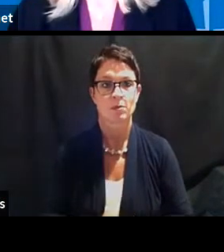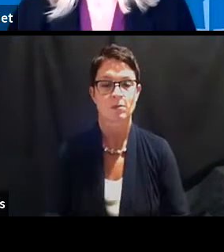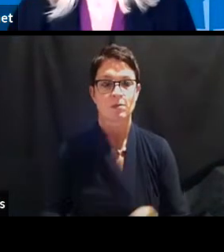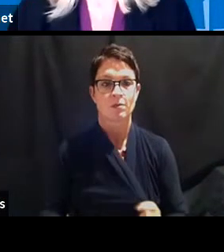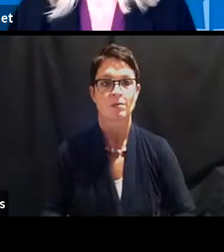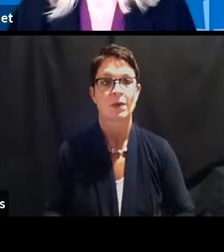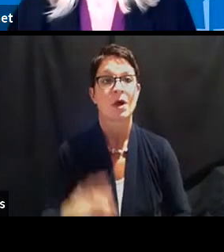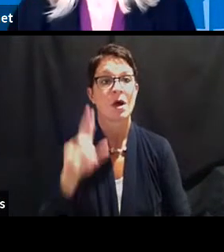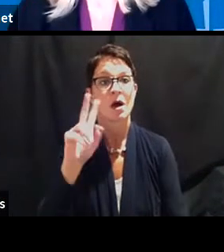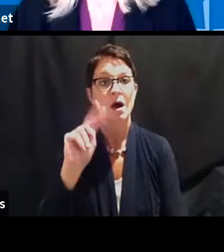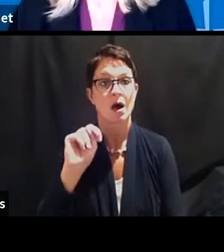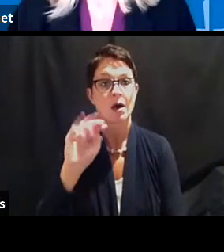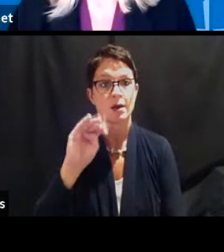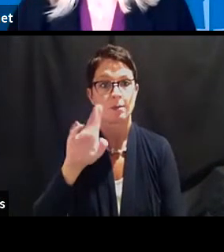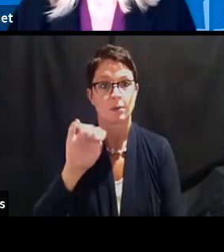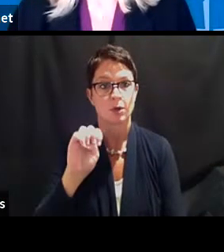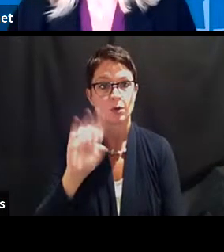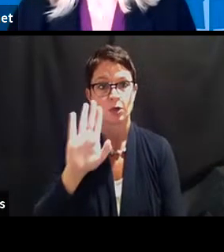Unmute the microphone.